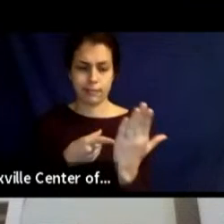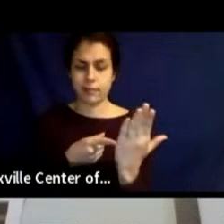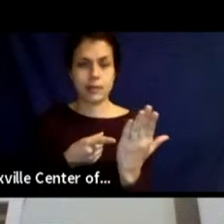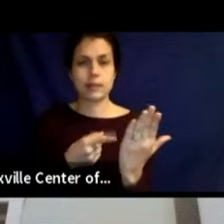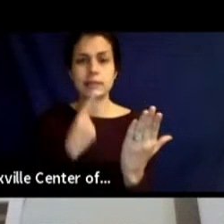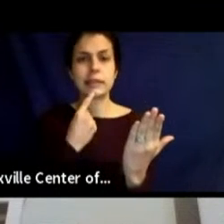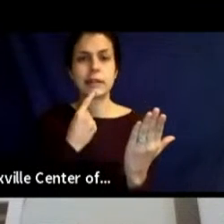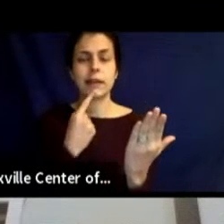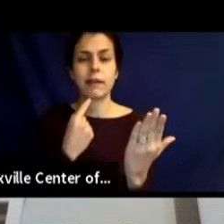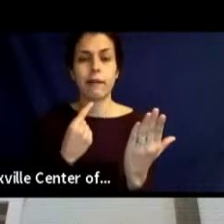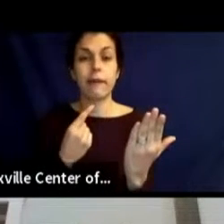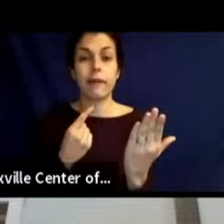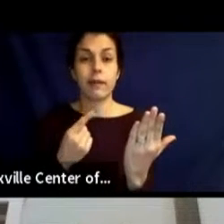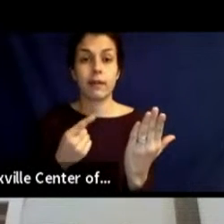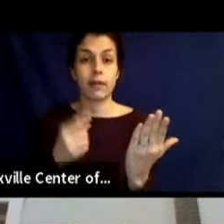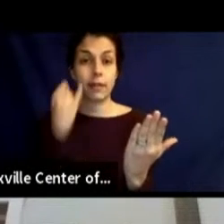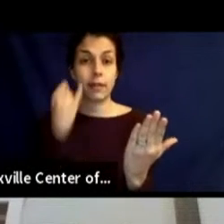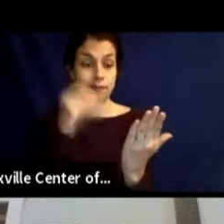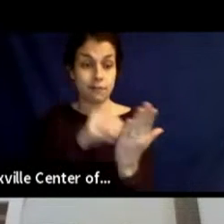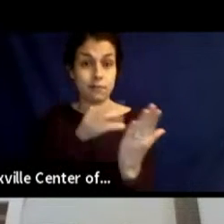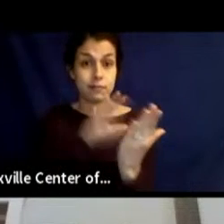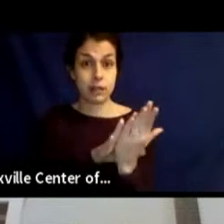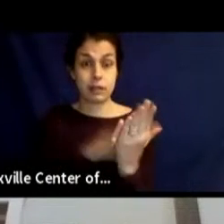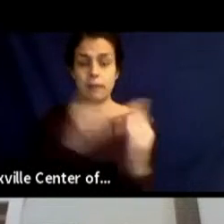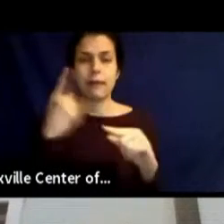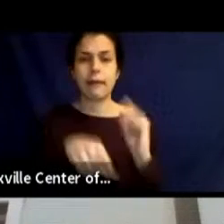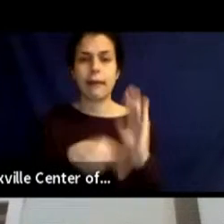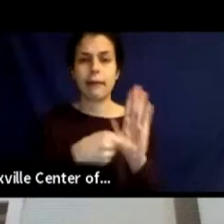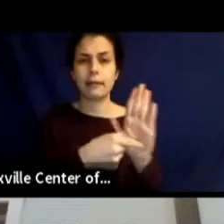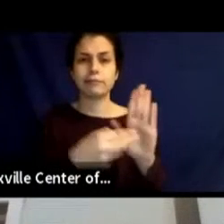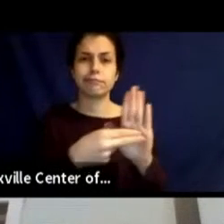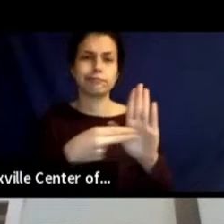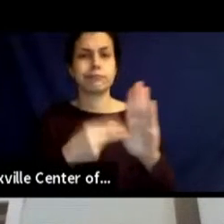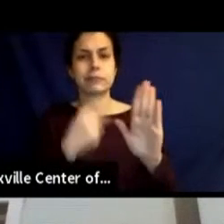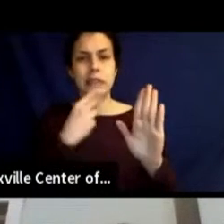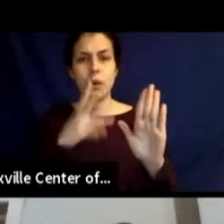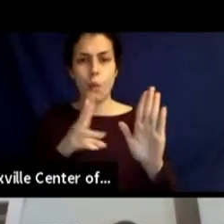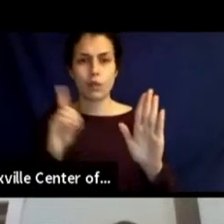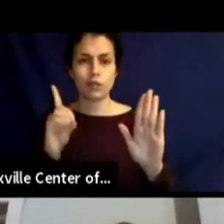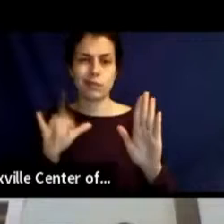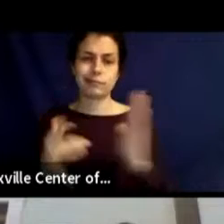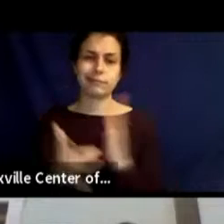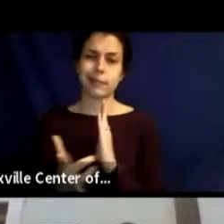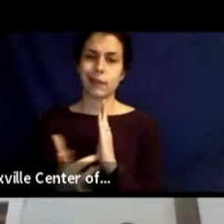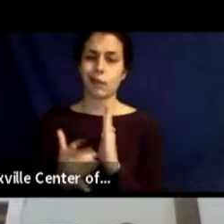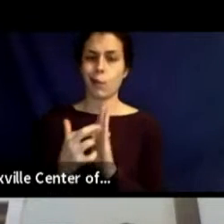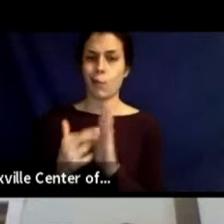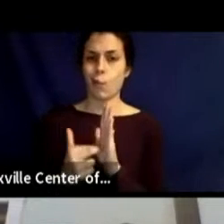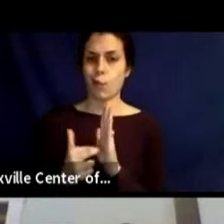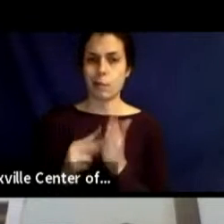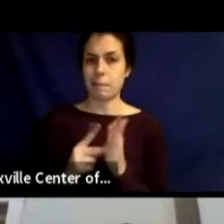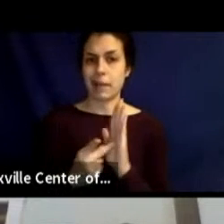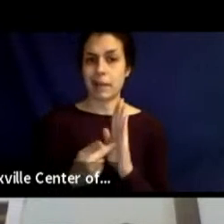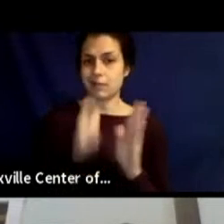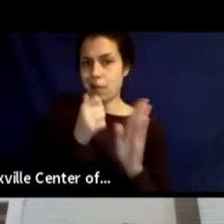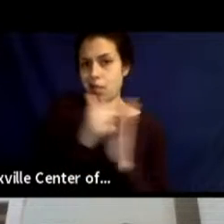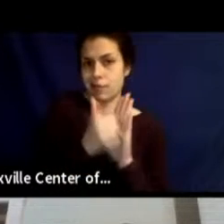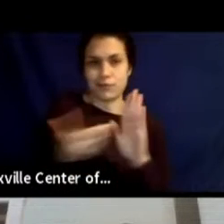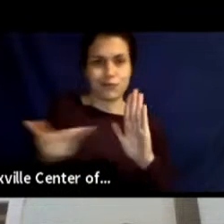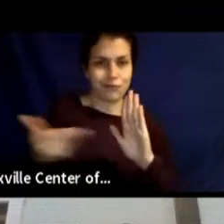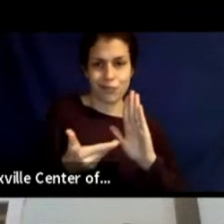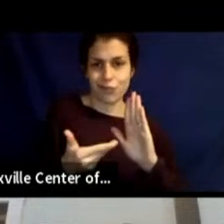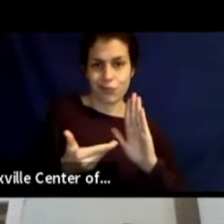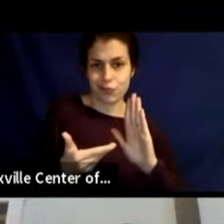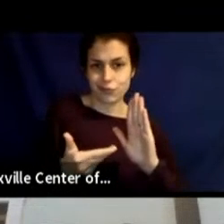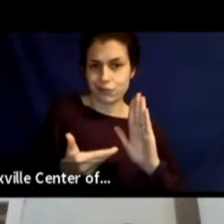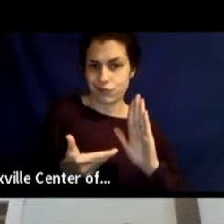as a withdrawal on the agenda. Okay, sorry. Technical rules. So that is not even on the agenda. So I want to tell the region, don't